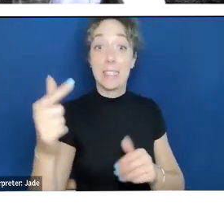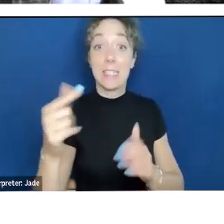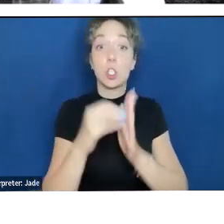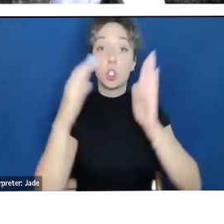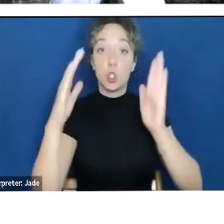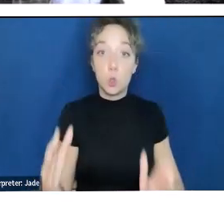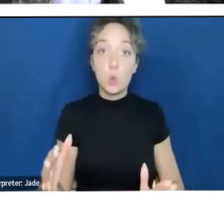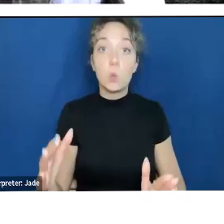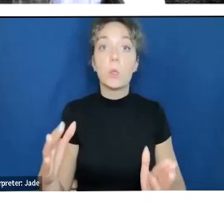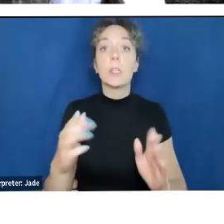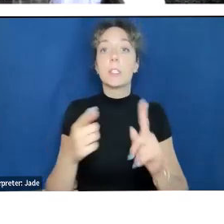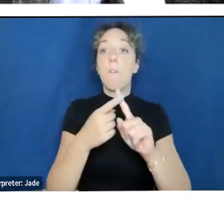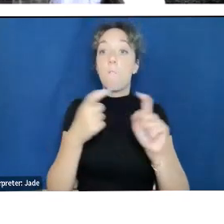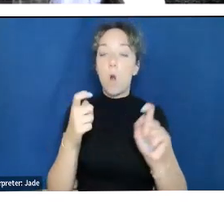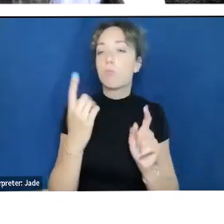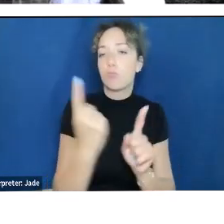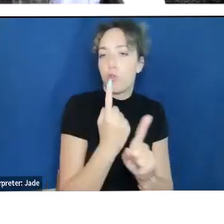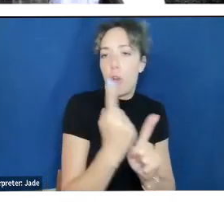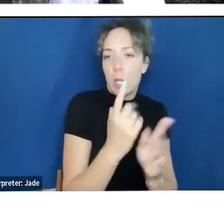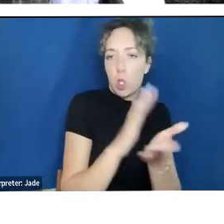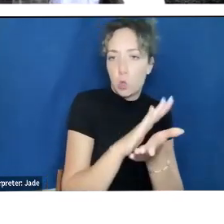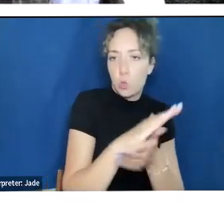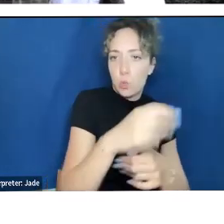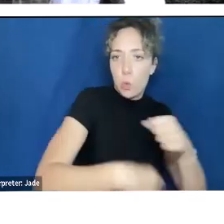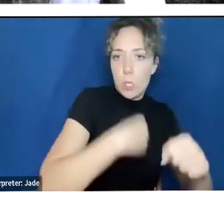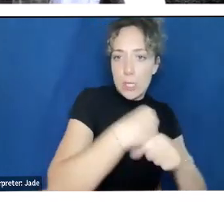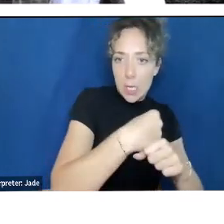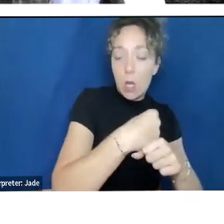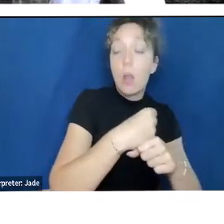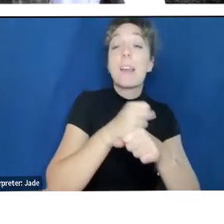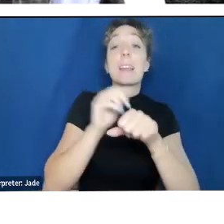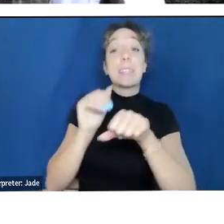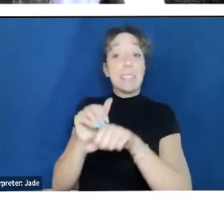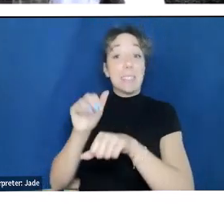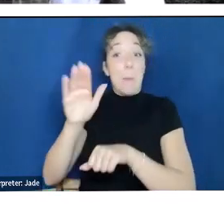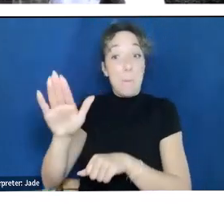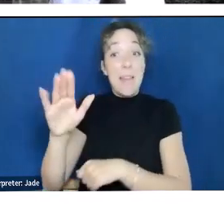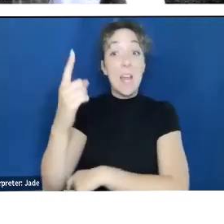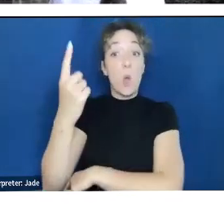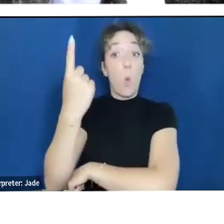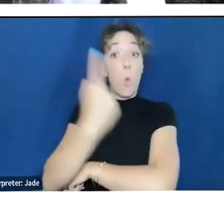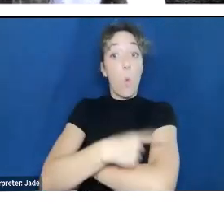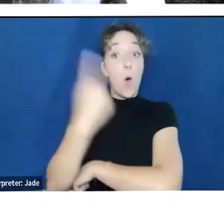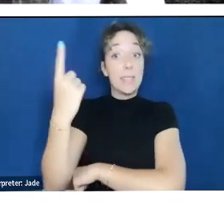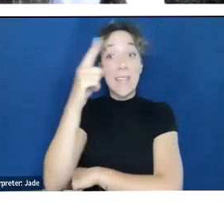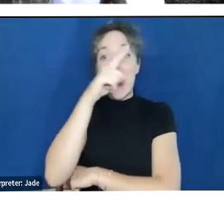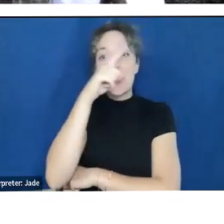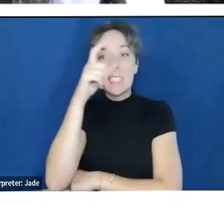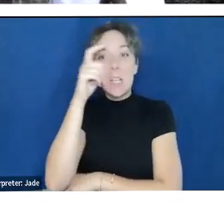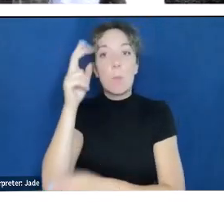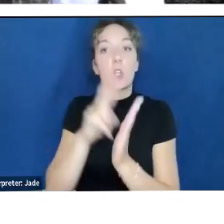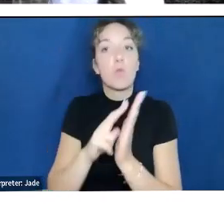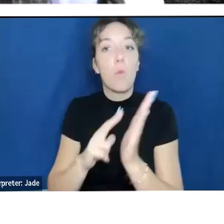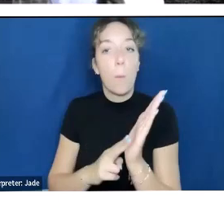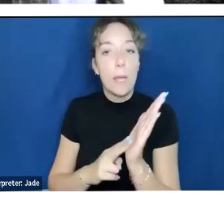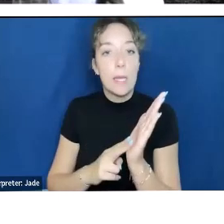the regular school year and submitting a one-day summer enrollment.